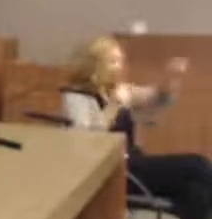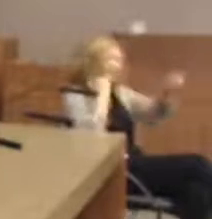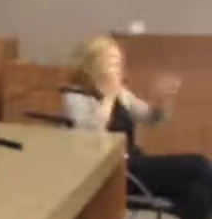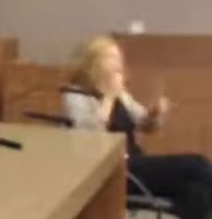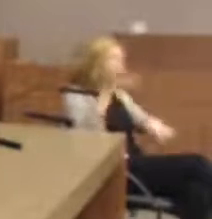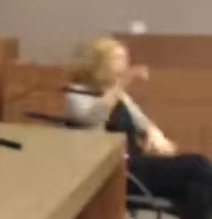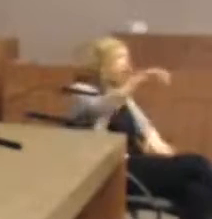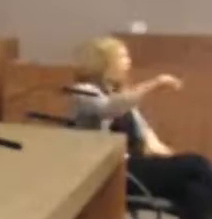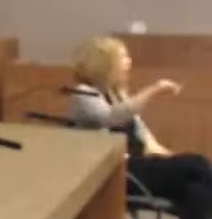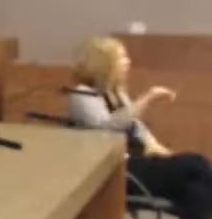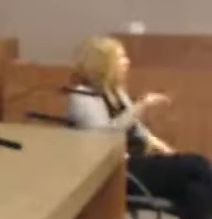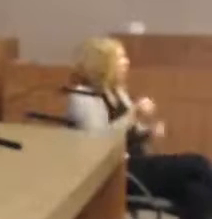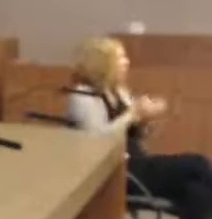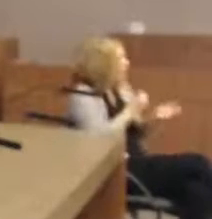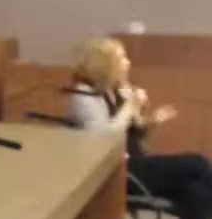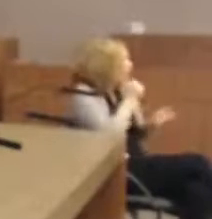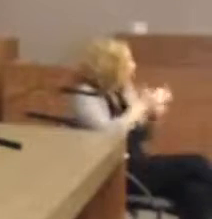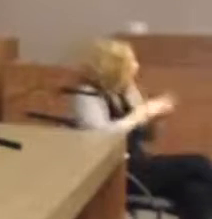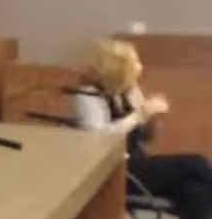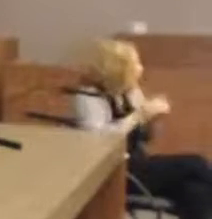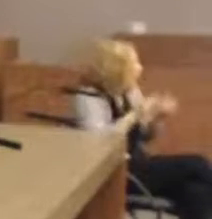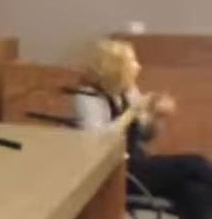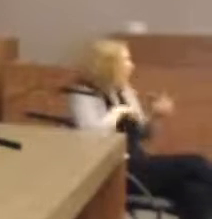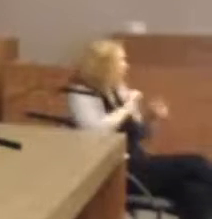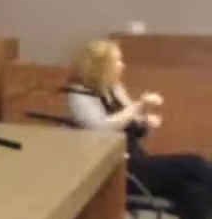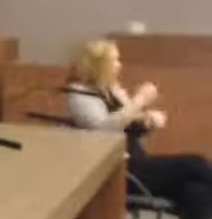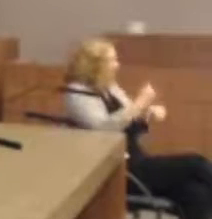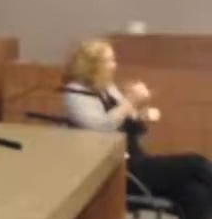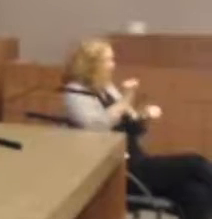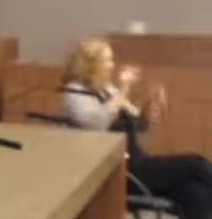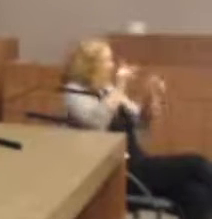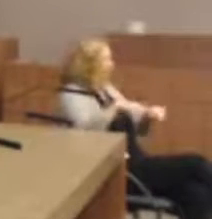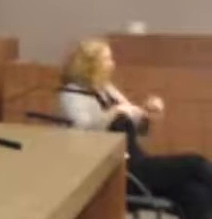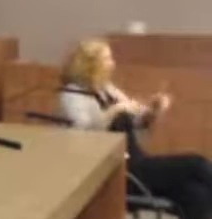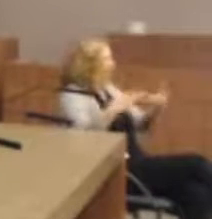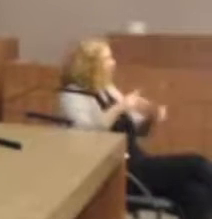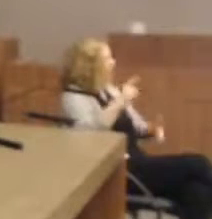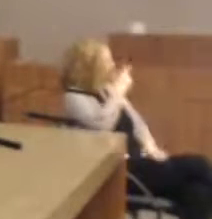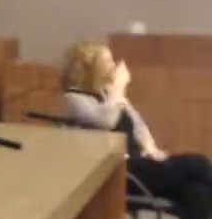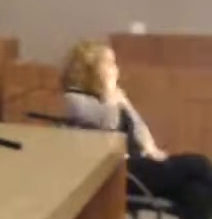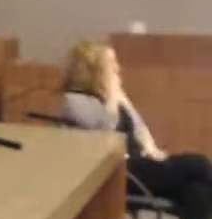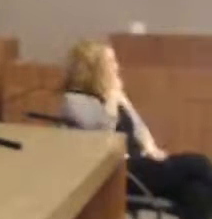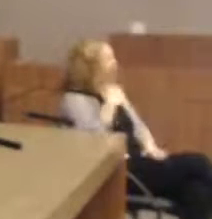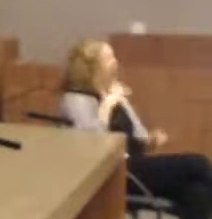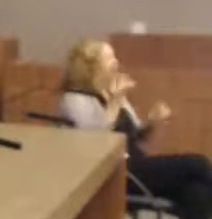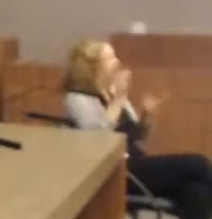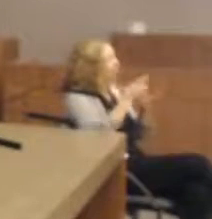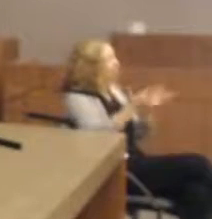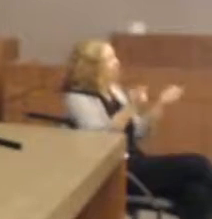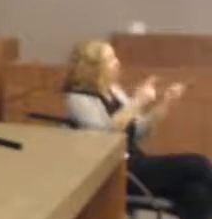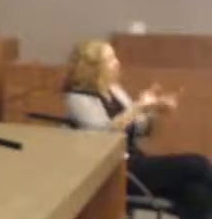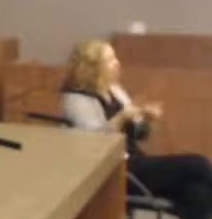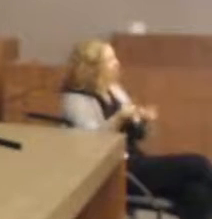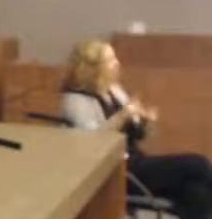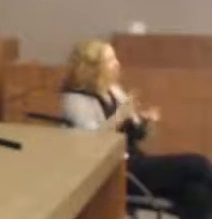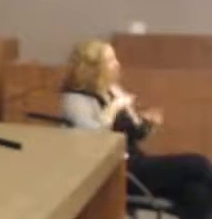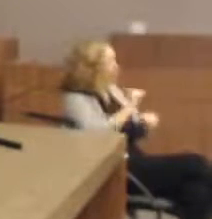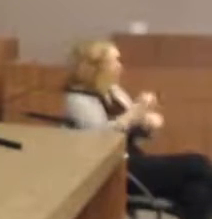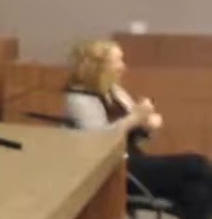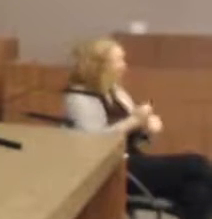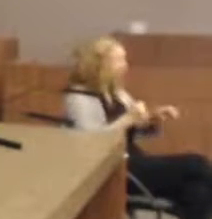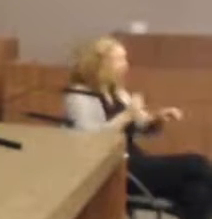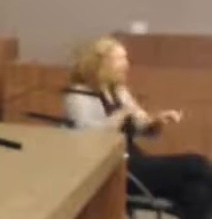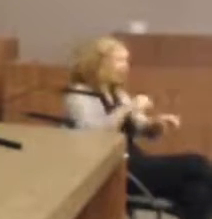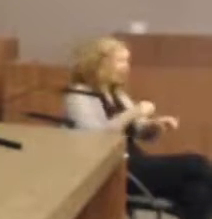walk down and get water. So we're already setting up this person who's had all these terrible things happen to them to say, yeah,